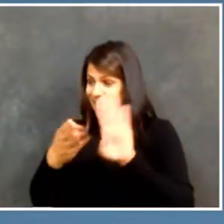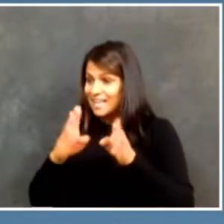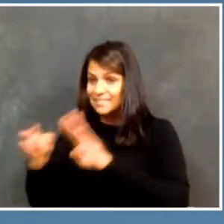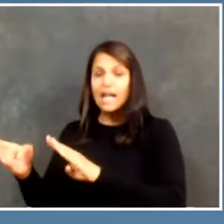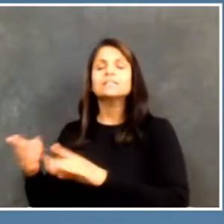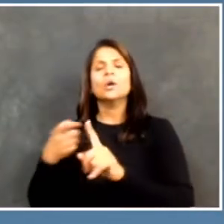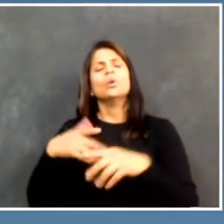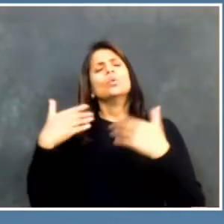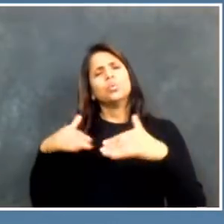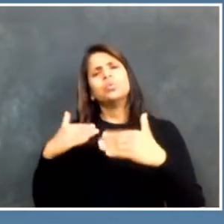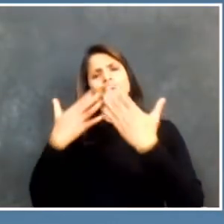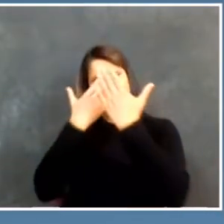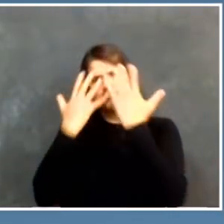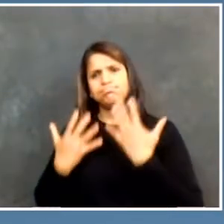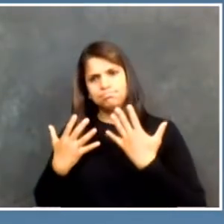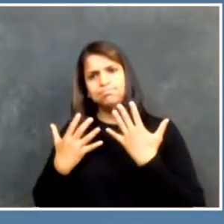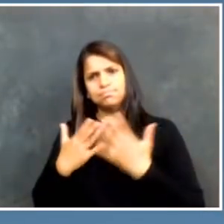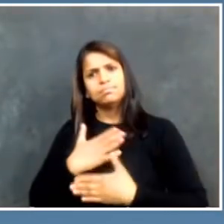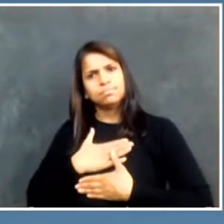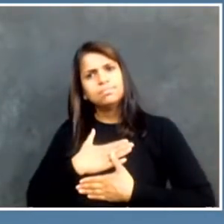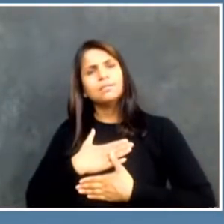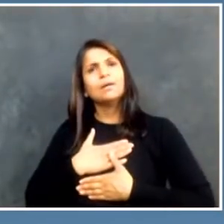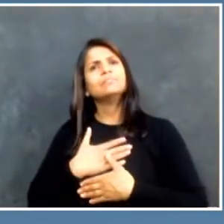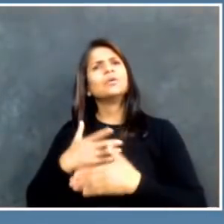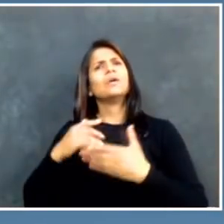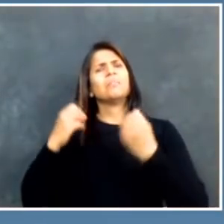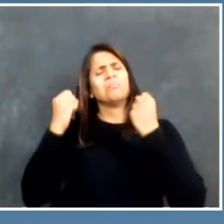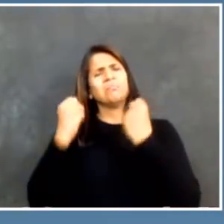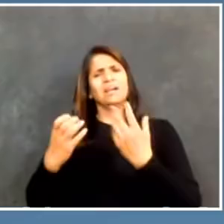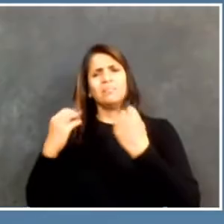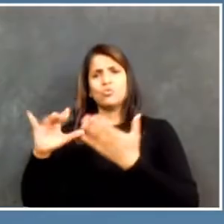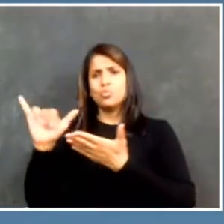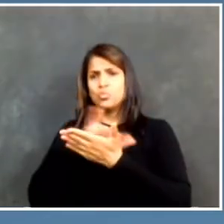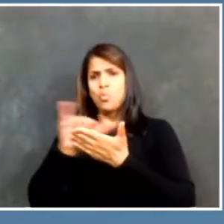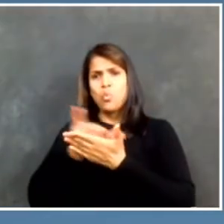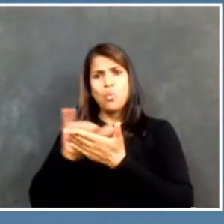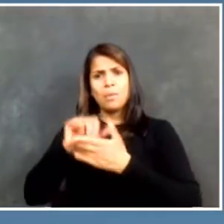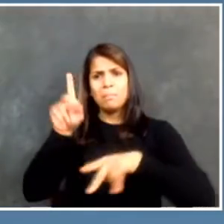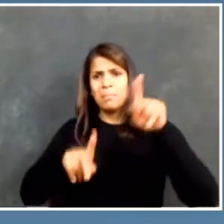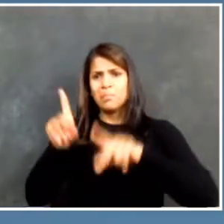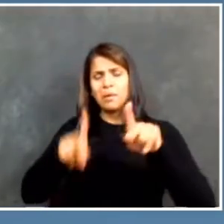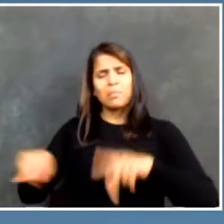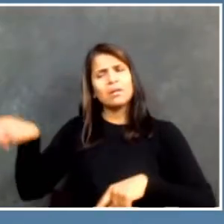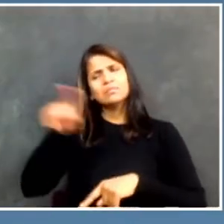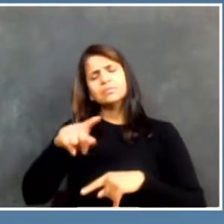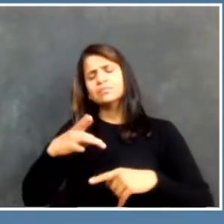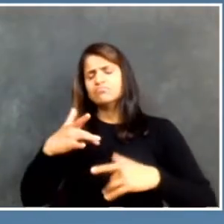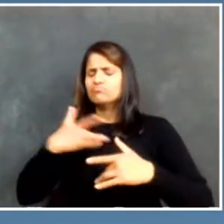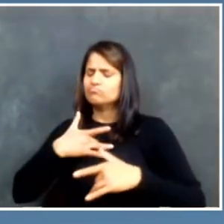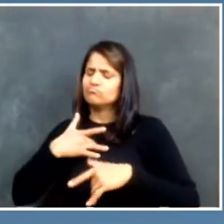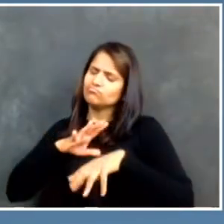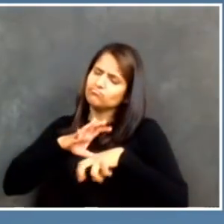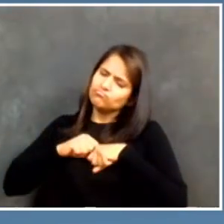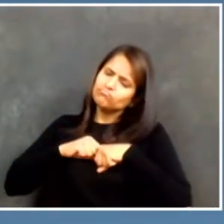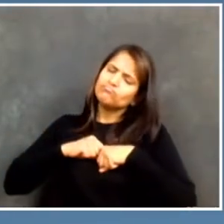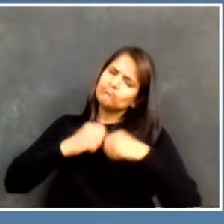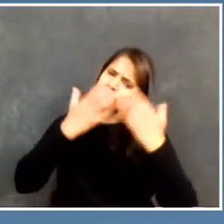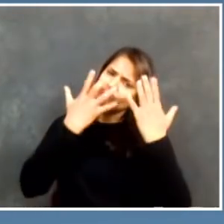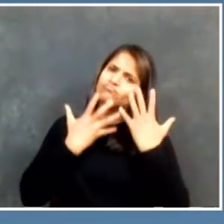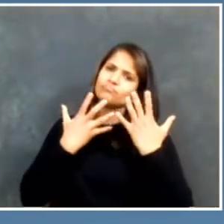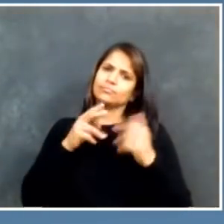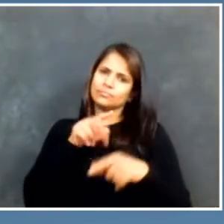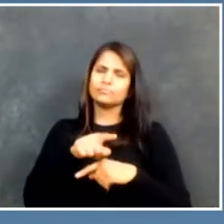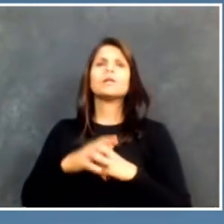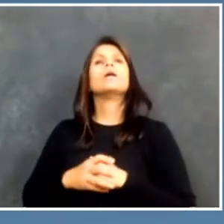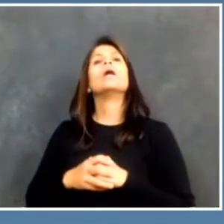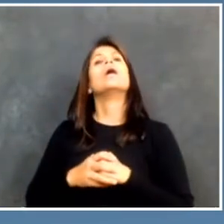have been putting in place as a part of this response is really to maximize the number of people that we save. And